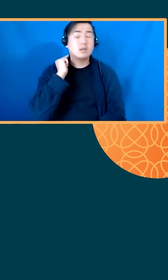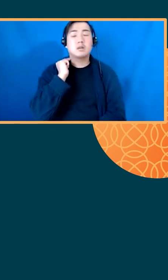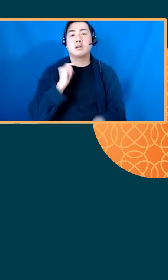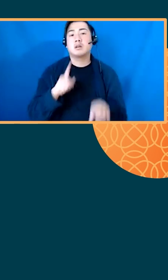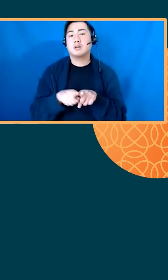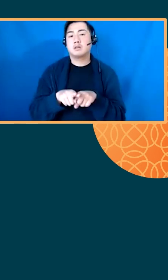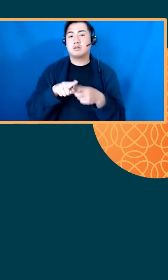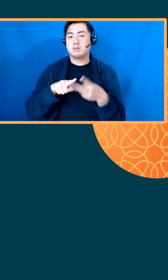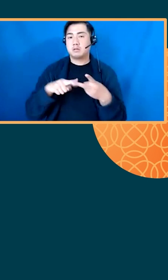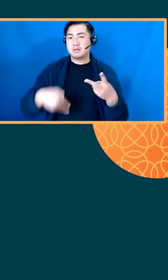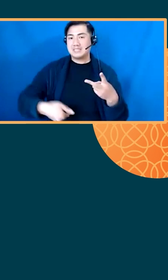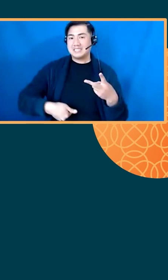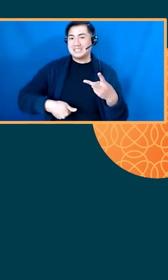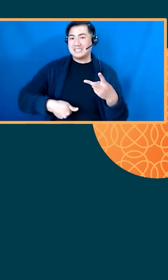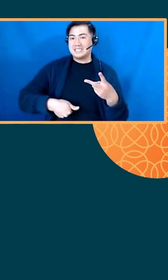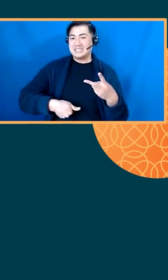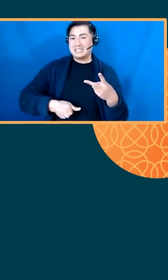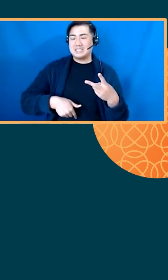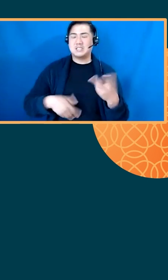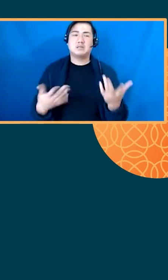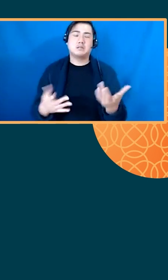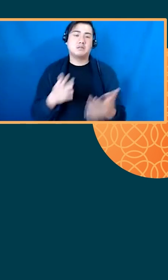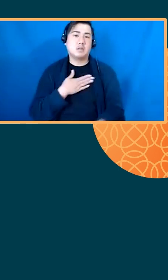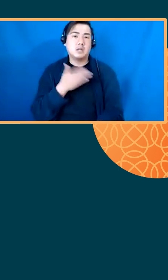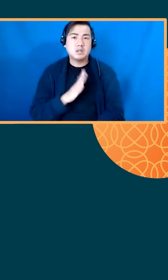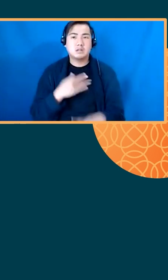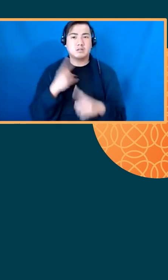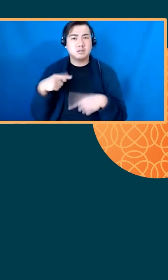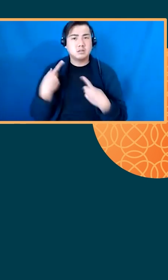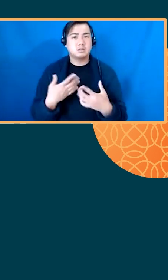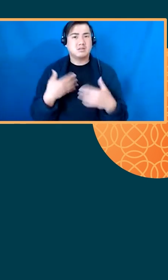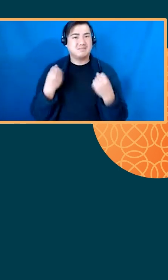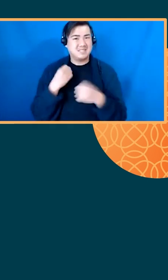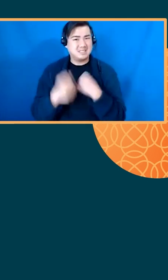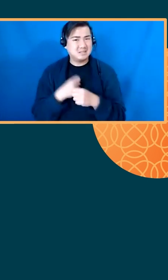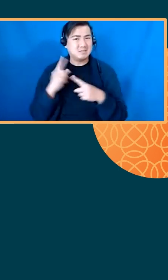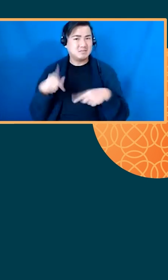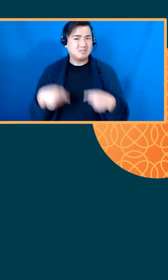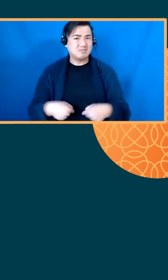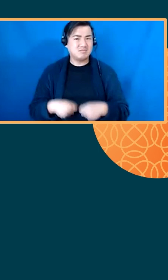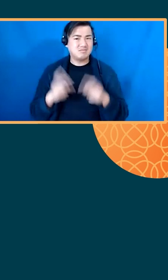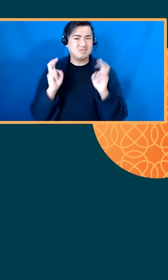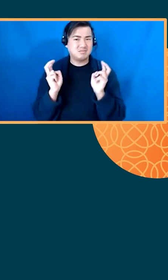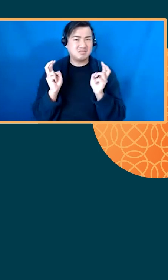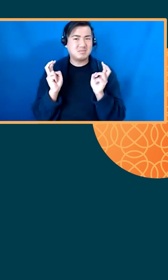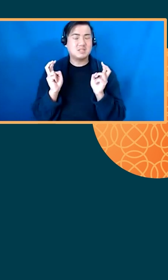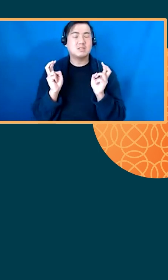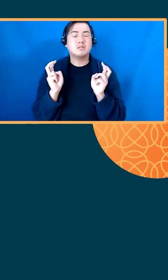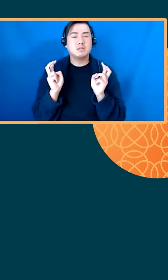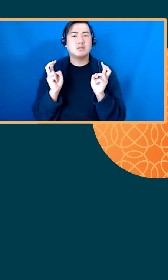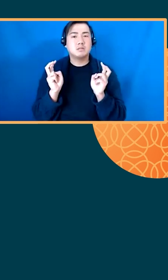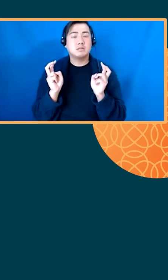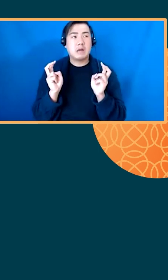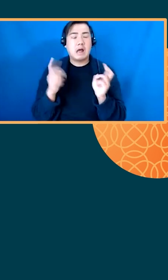oh gosh, I've had so many issues with my gut over the years that I thought there's